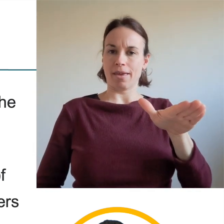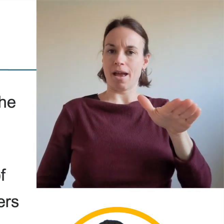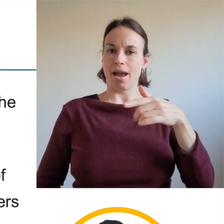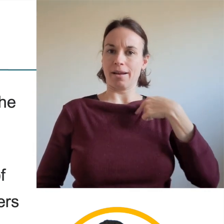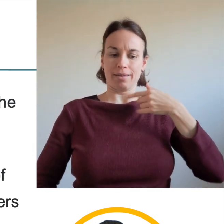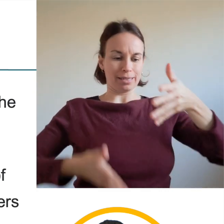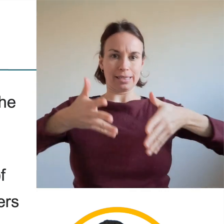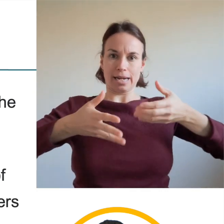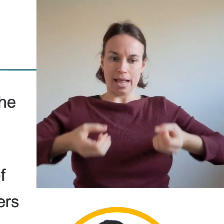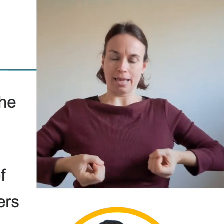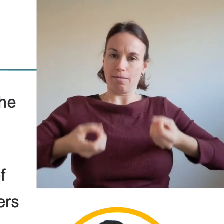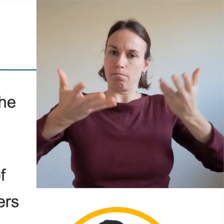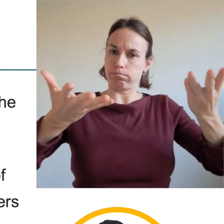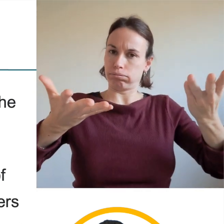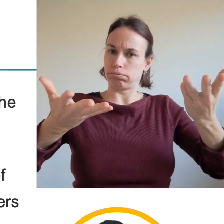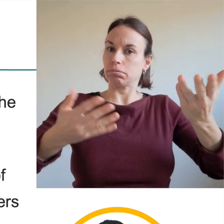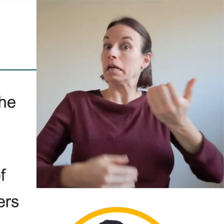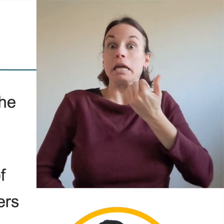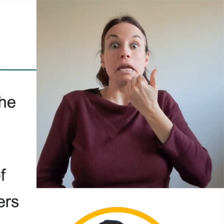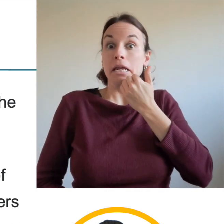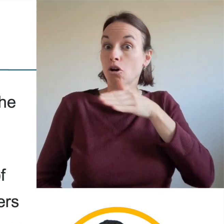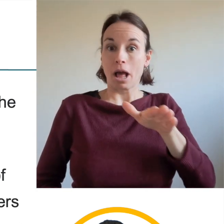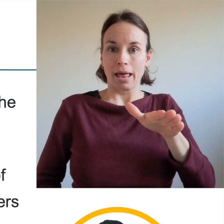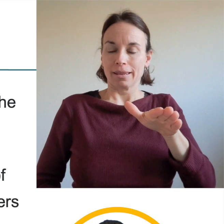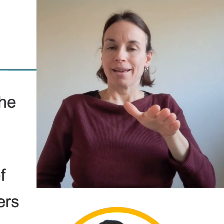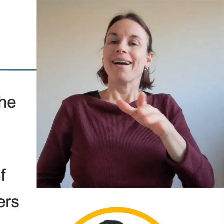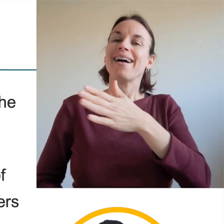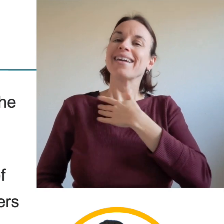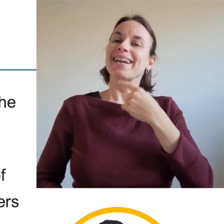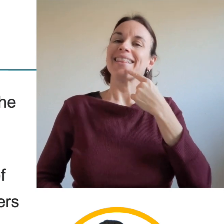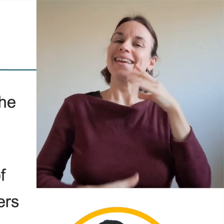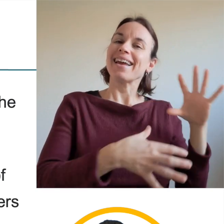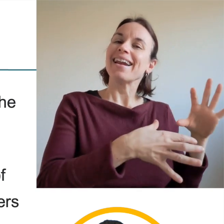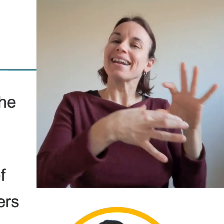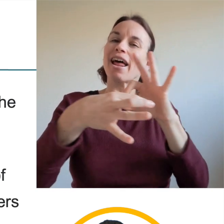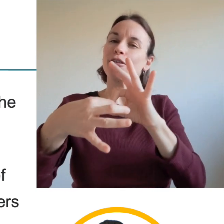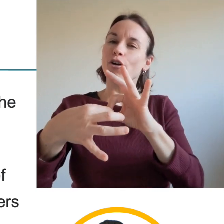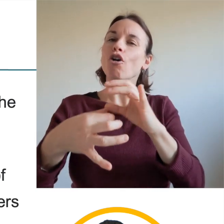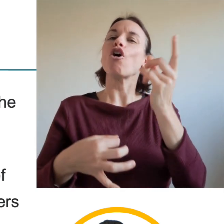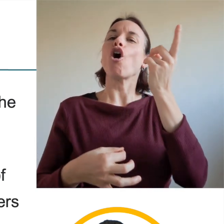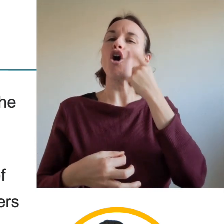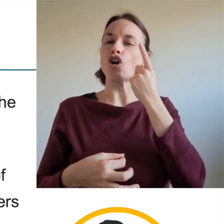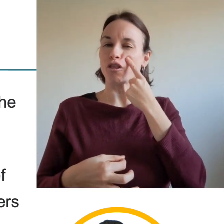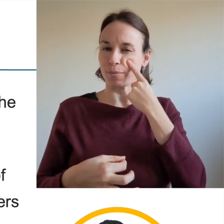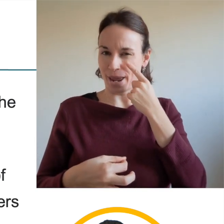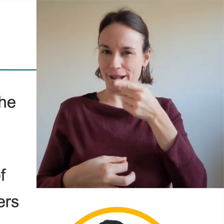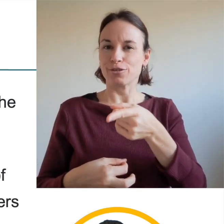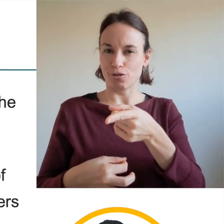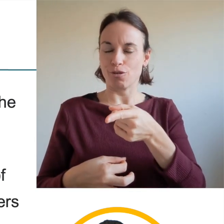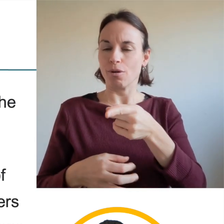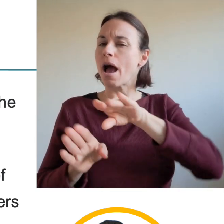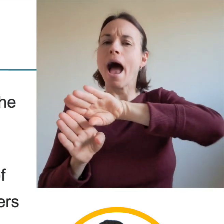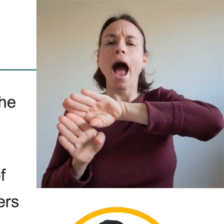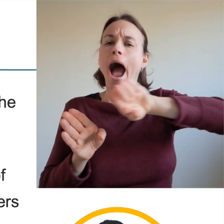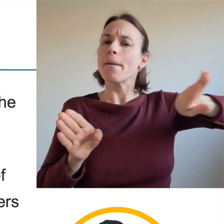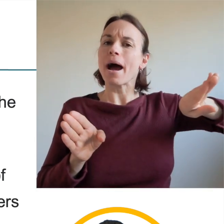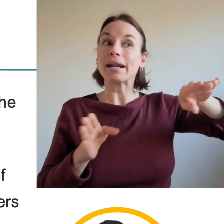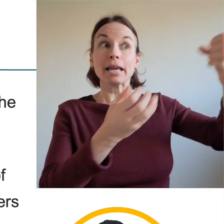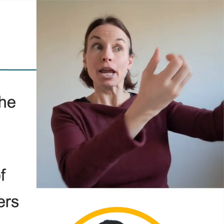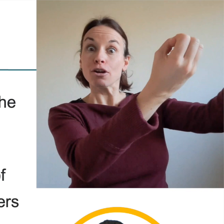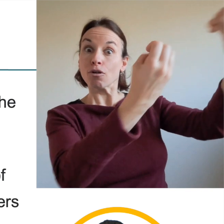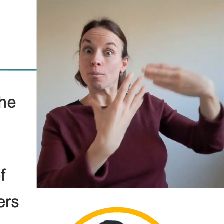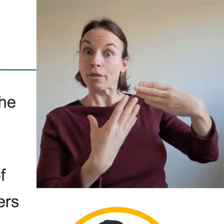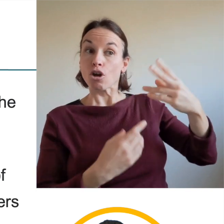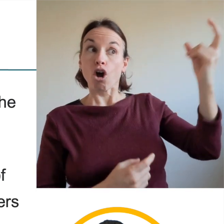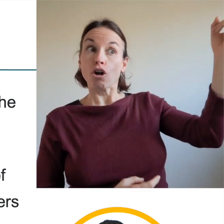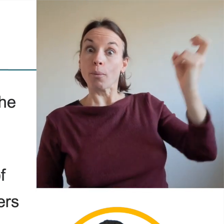of the speaker more generally, so it is an epistemic marker. And uncertainty marking is independent of the